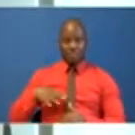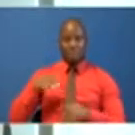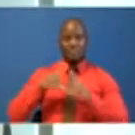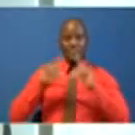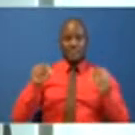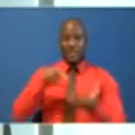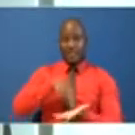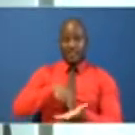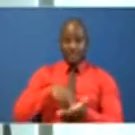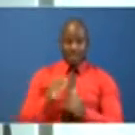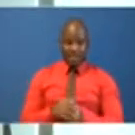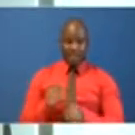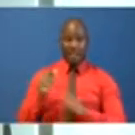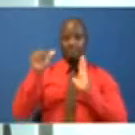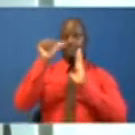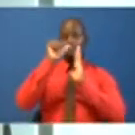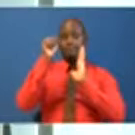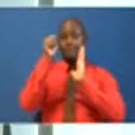call